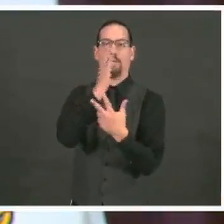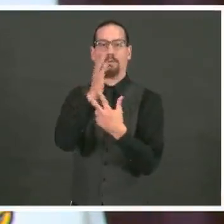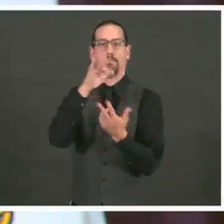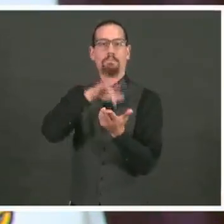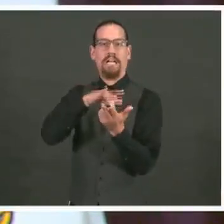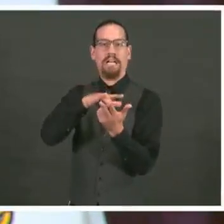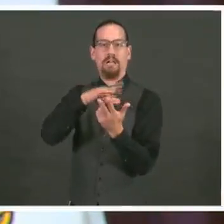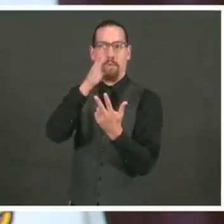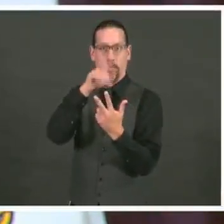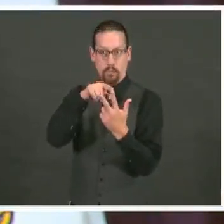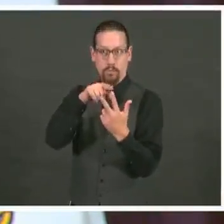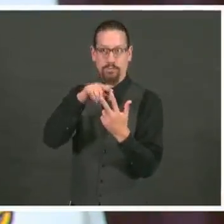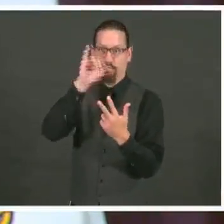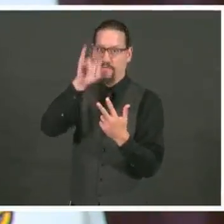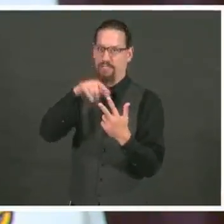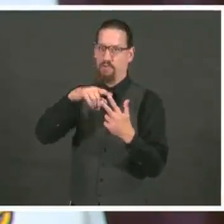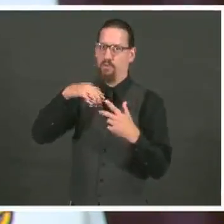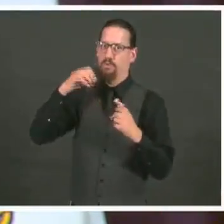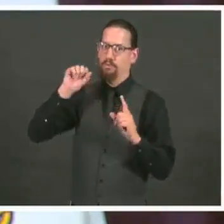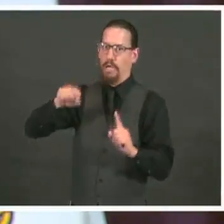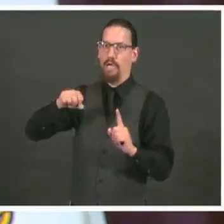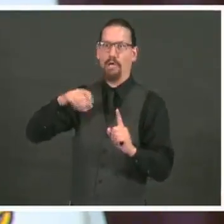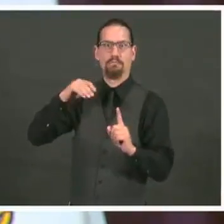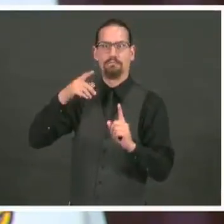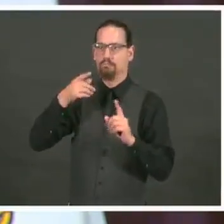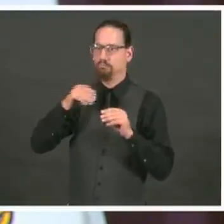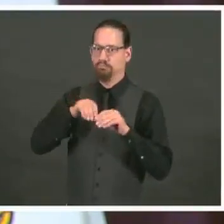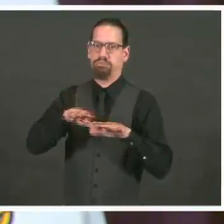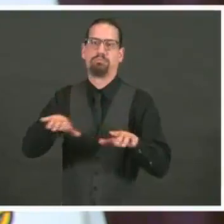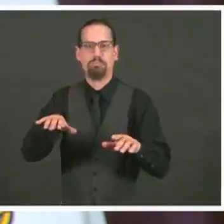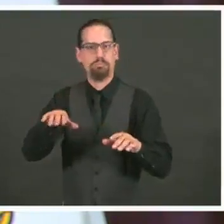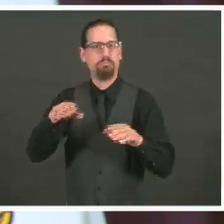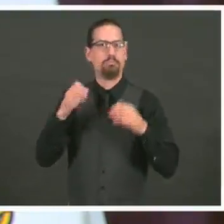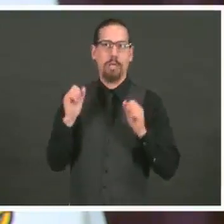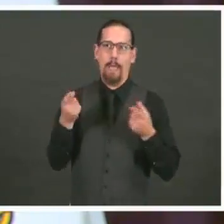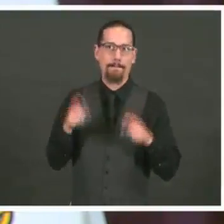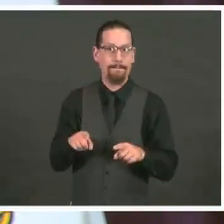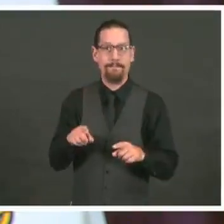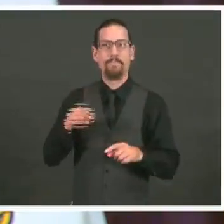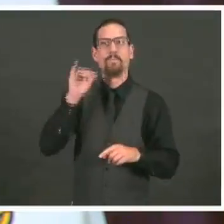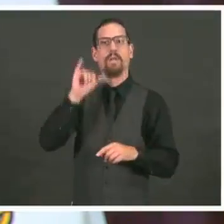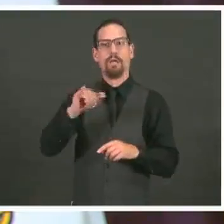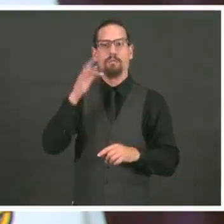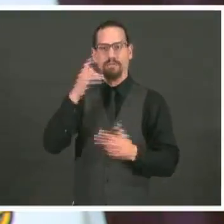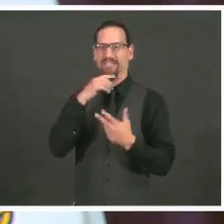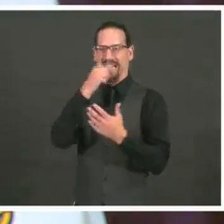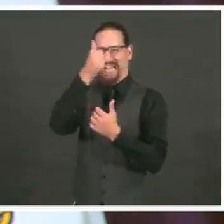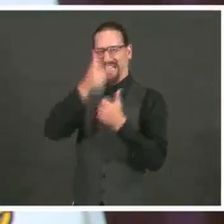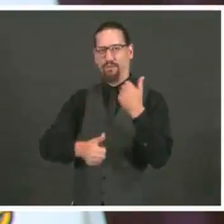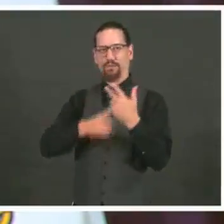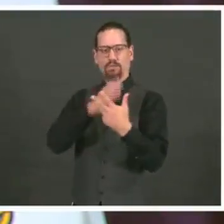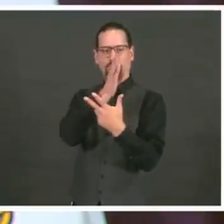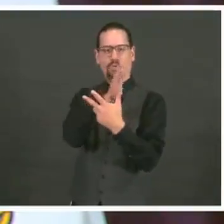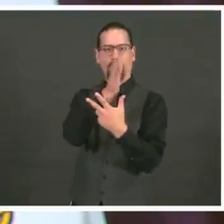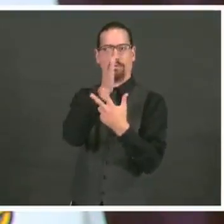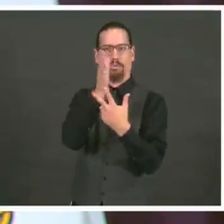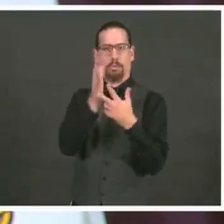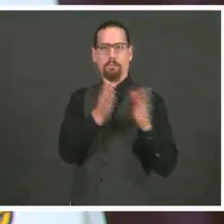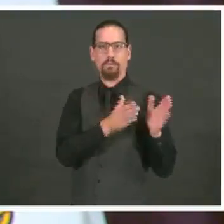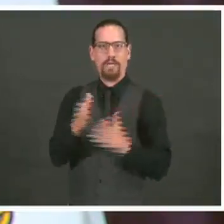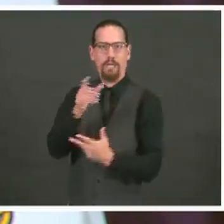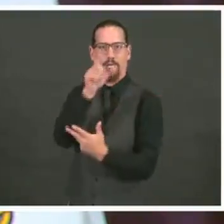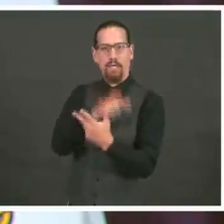happened. The common thread through every scenario is that the Rhode Island Department of Education and the Rhode Island Department